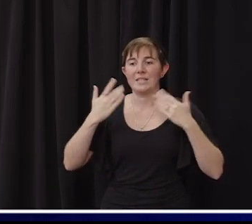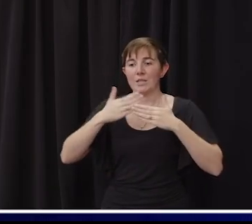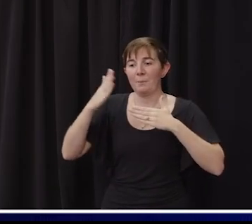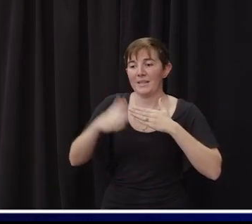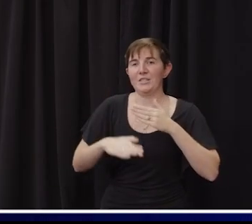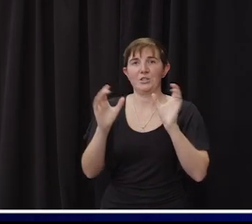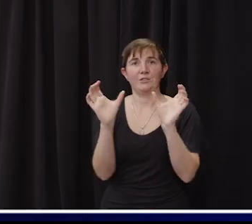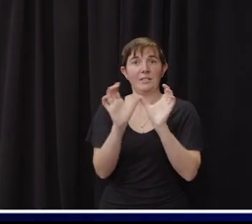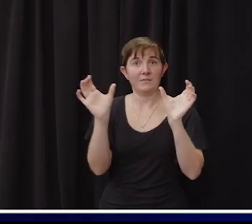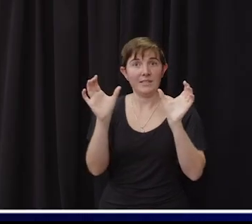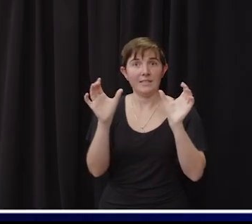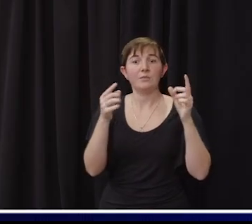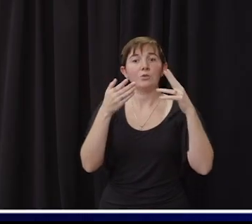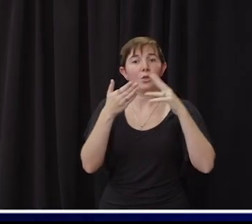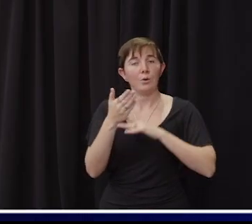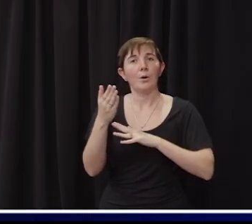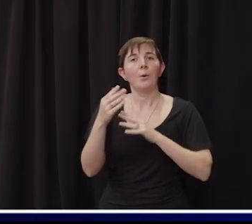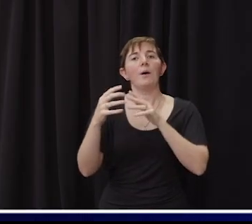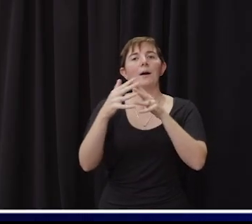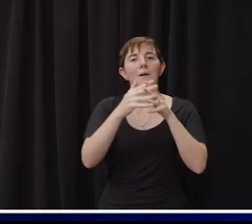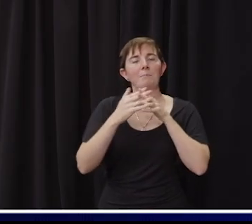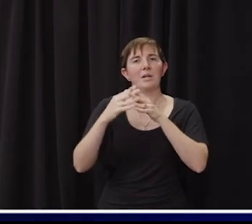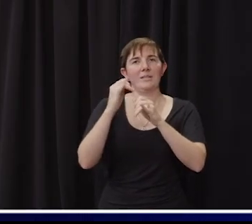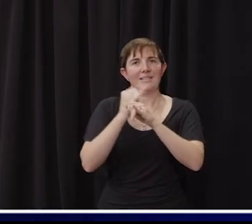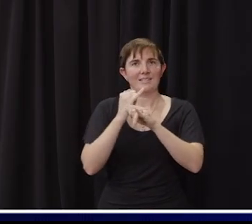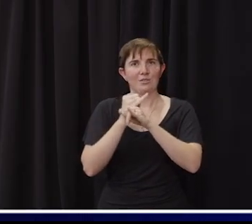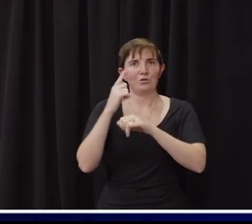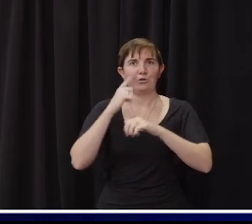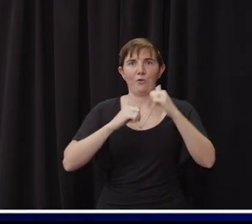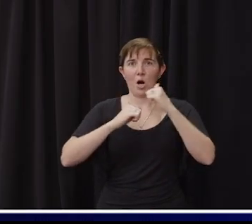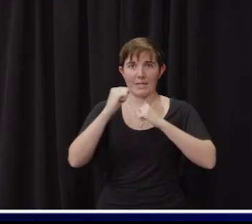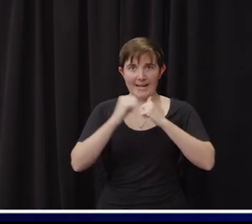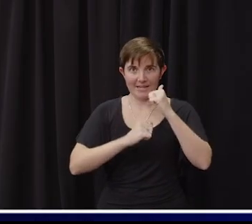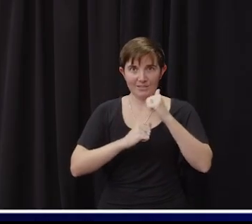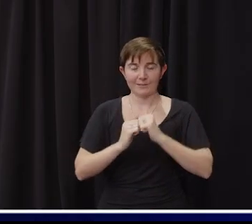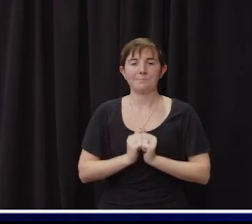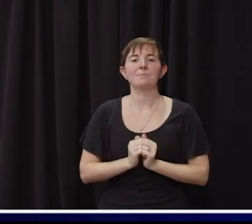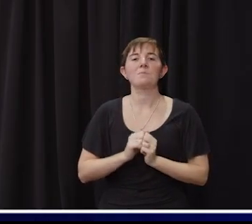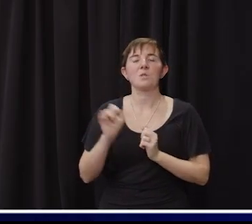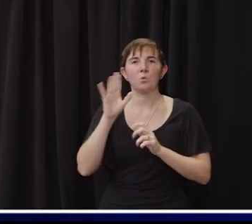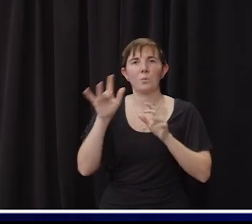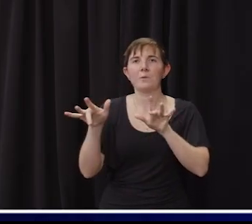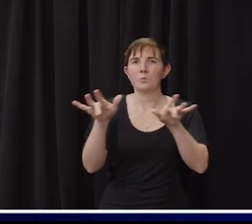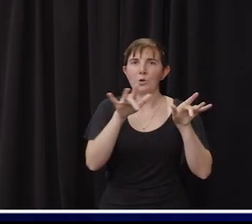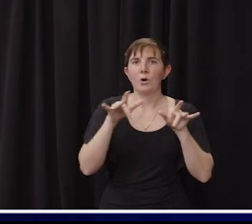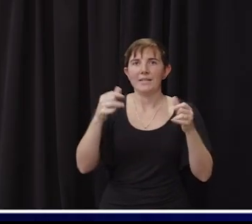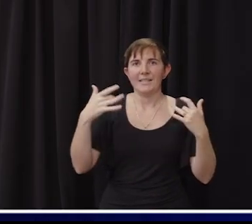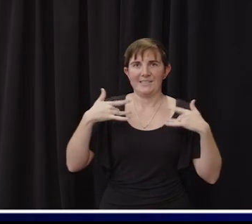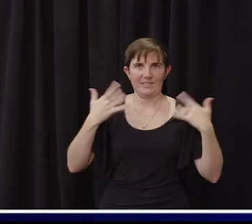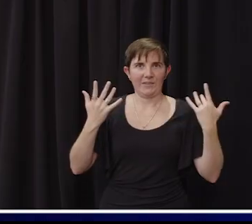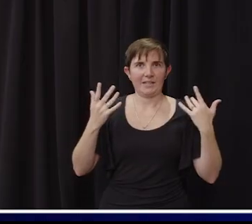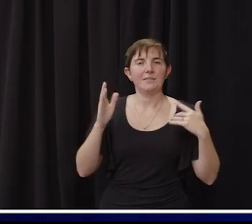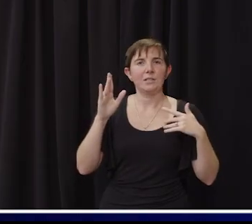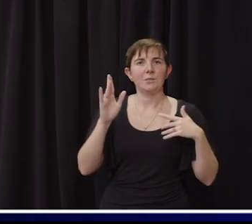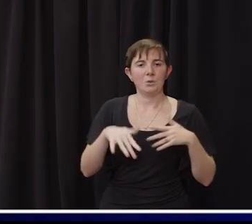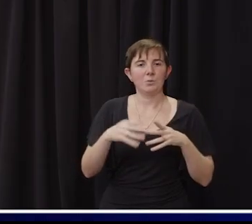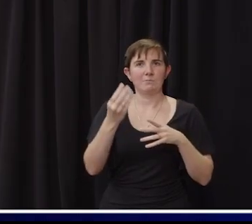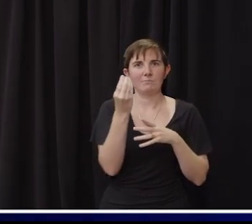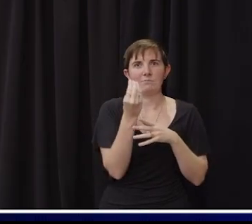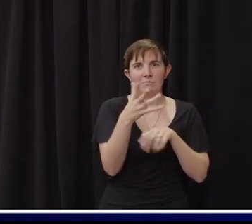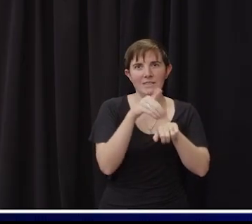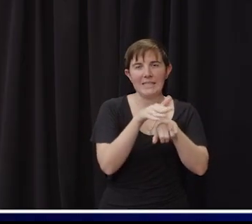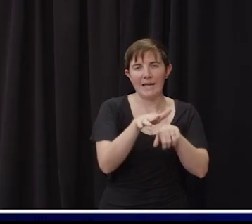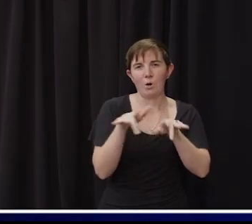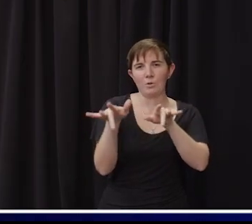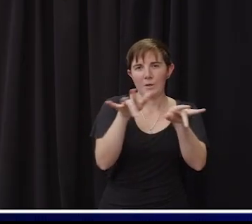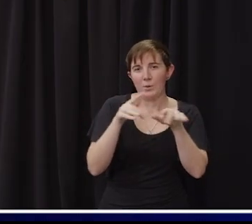certificates through the American Institute of Architects. We're also recording today's event, and we will get that recording out to